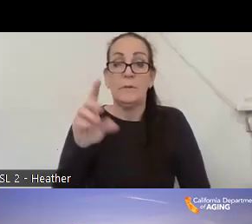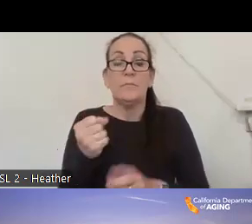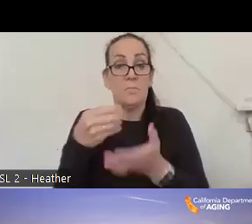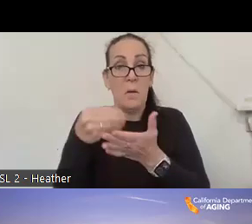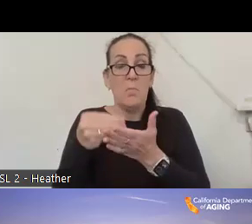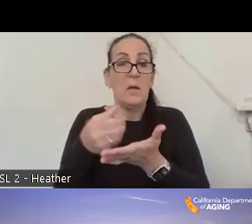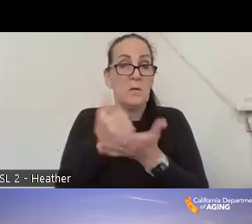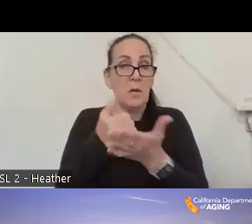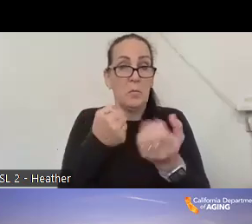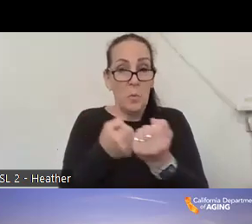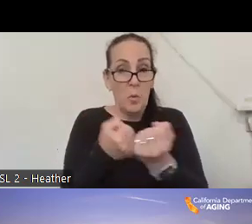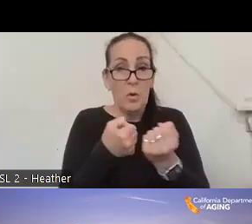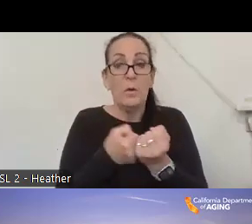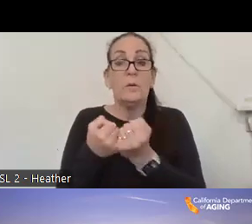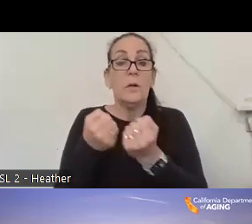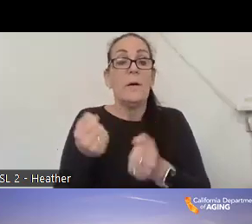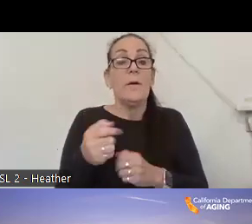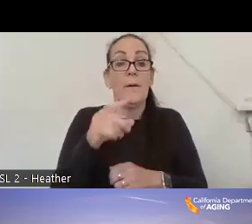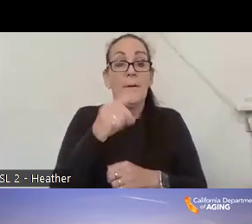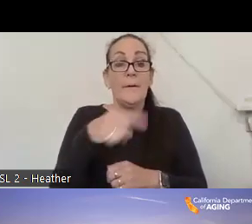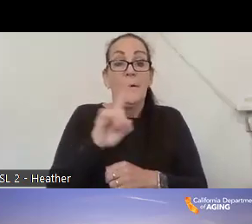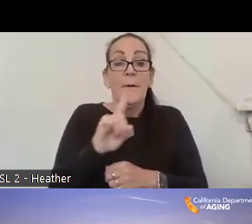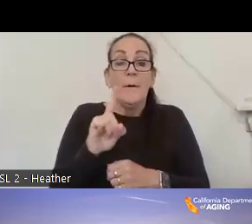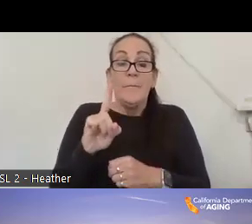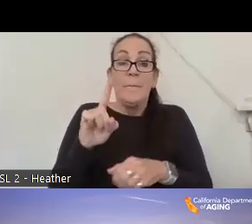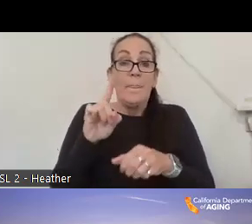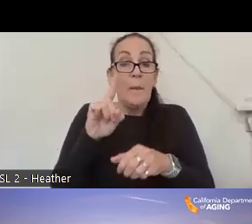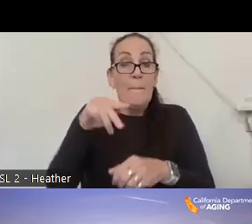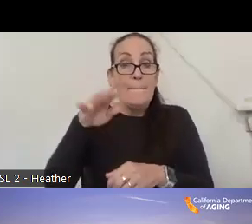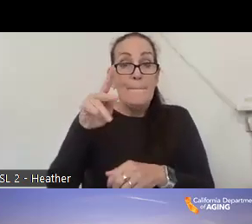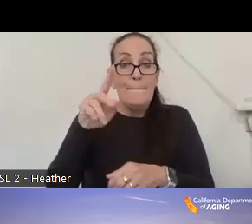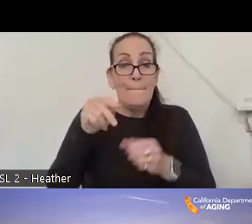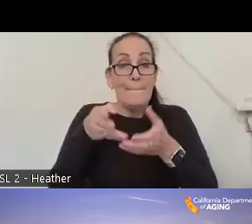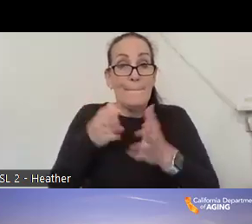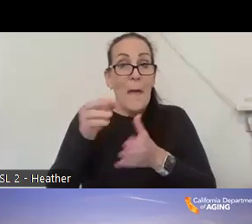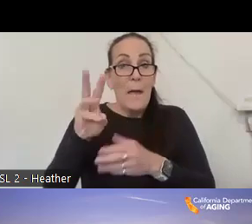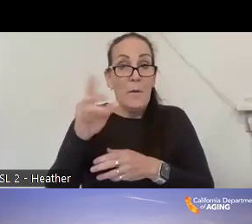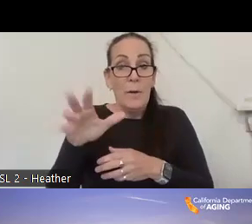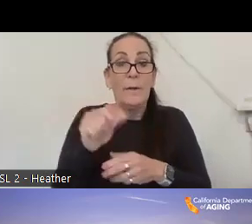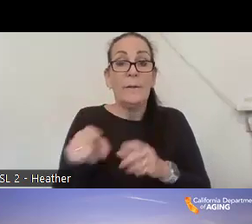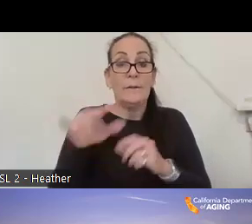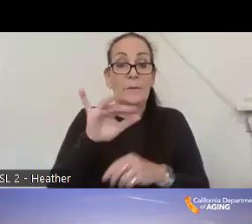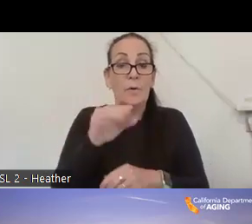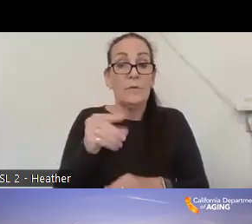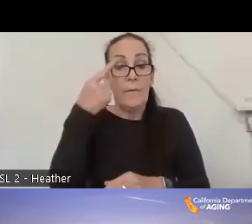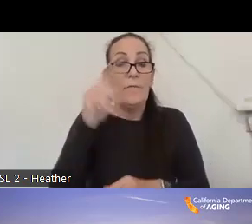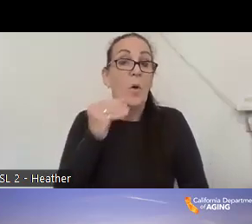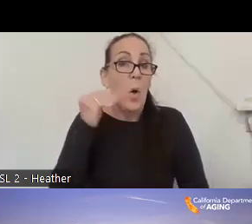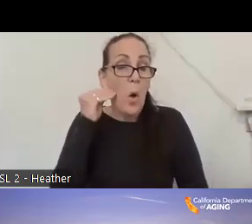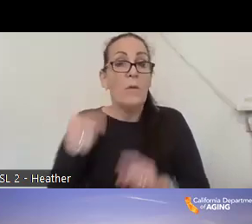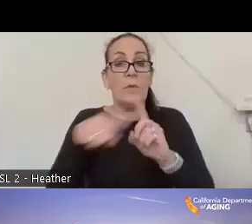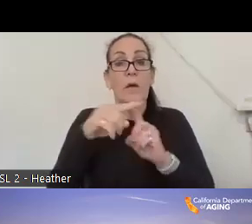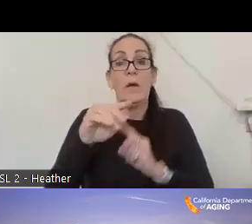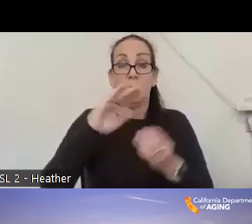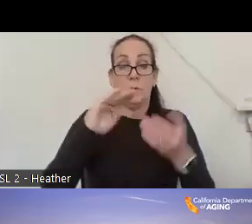and community-based services, also known as HCBS workforce. And this was specifically for